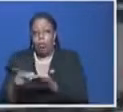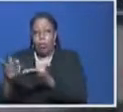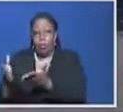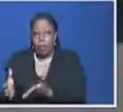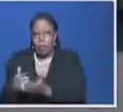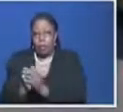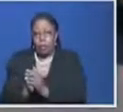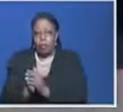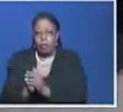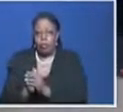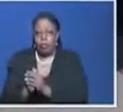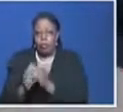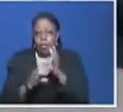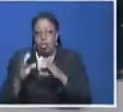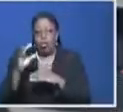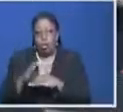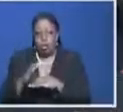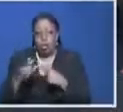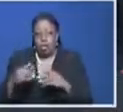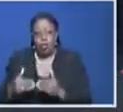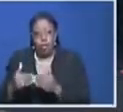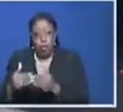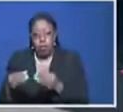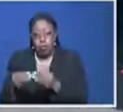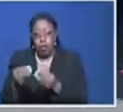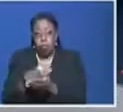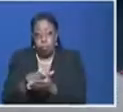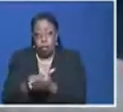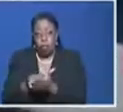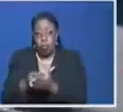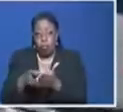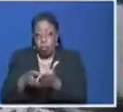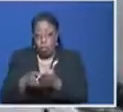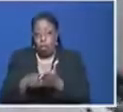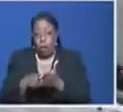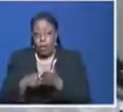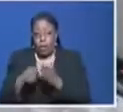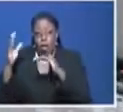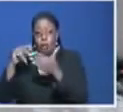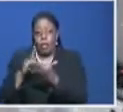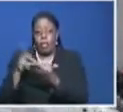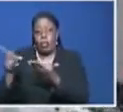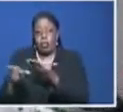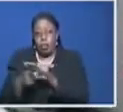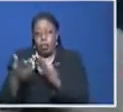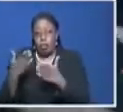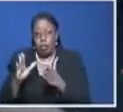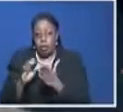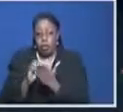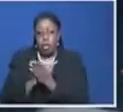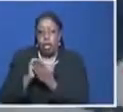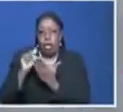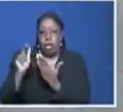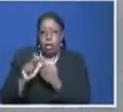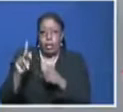As construction moves forward, more funding will be acquired. Mitchell is hopeful that the project will be completed on time and within